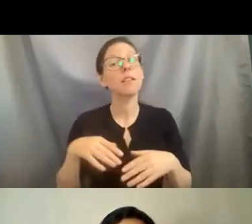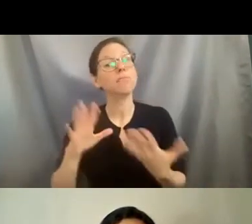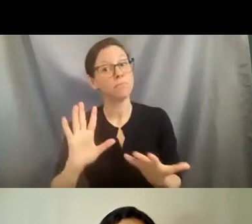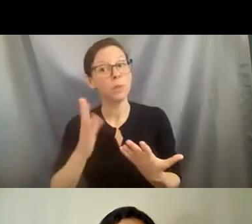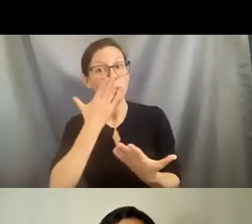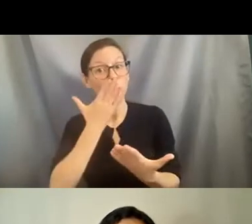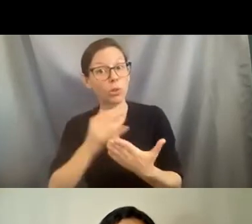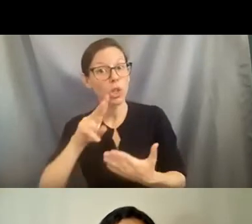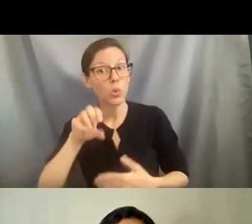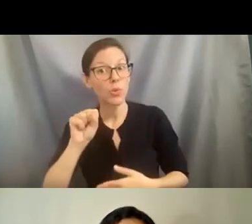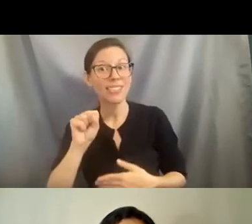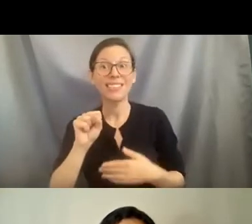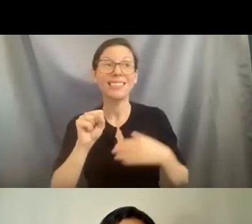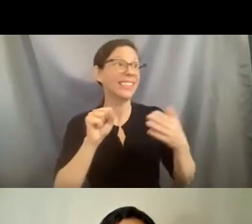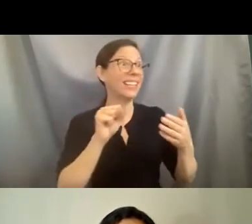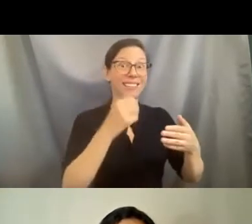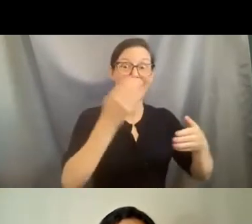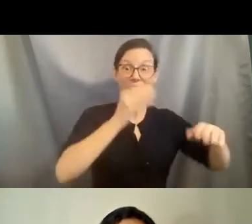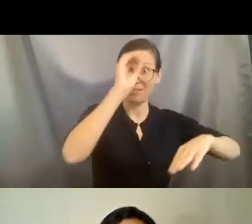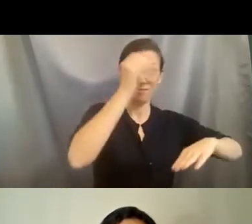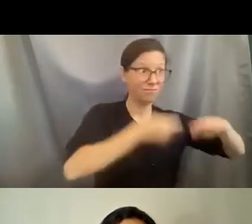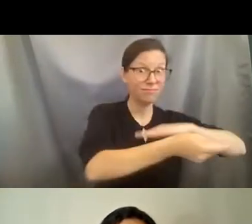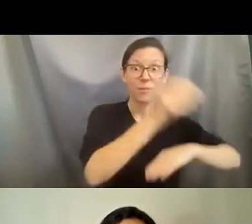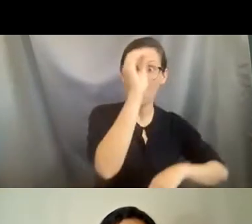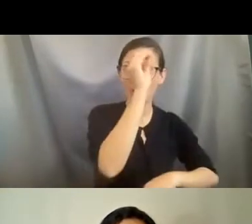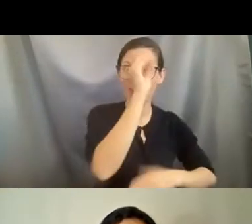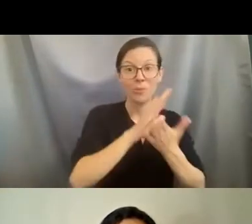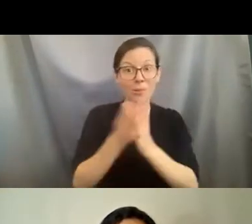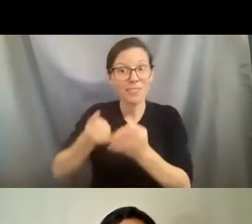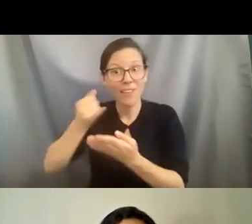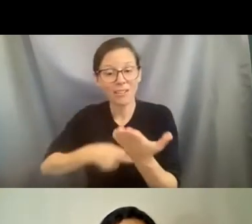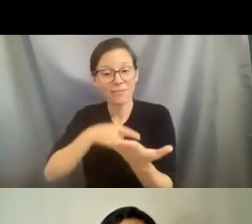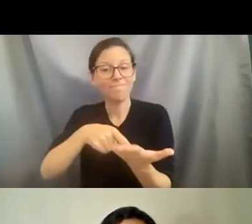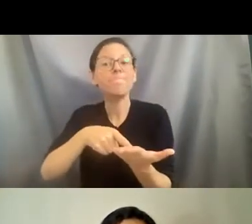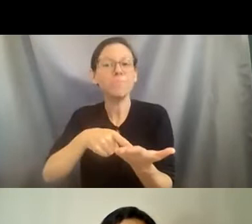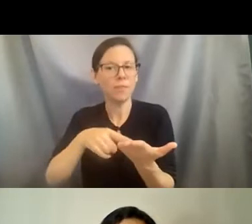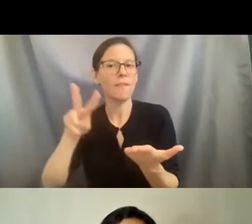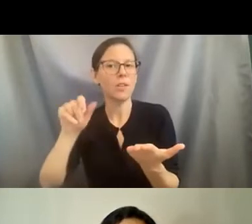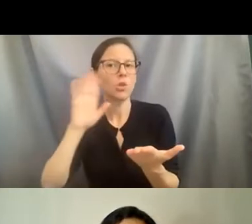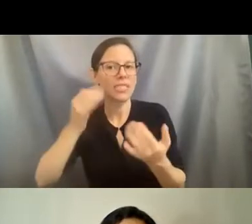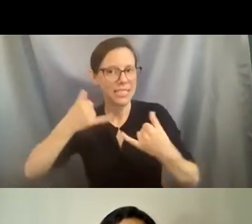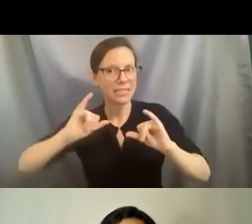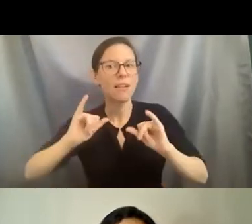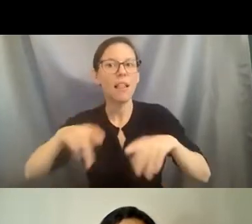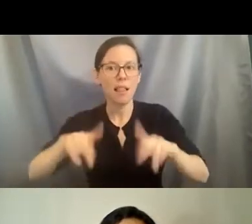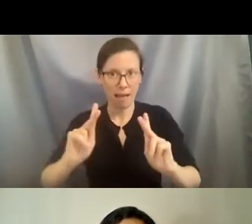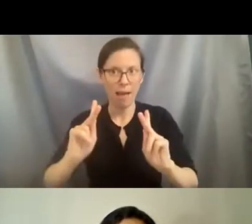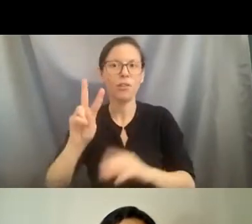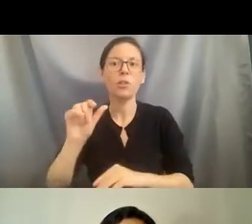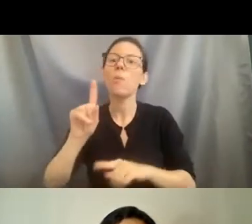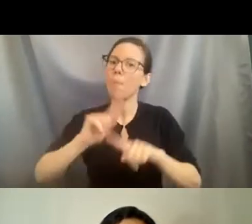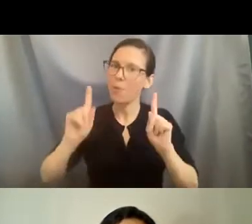that court opinion is final. But we're going to have to fight to keep it that way.